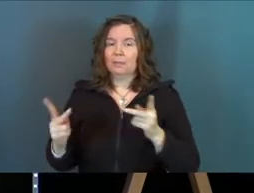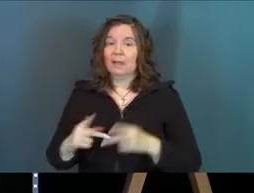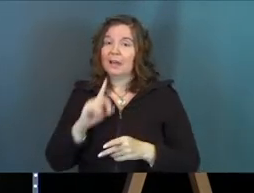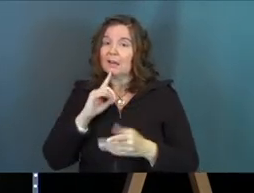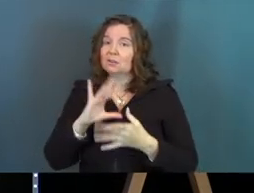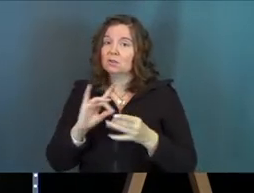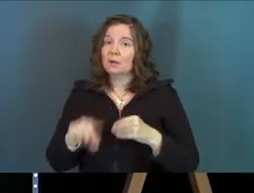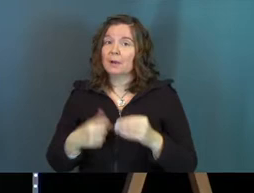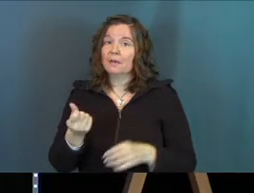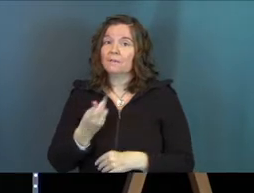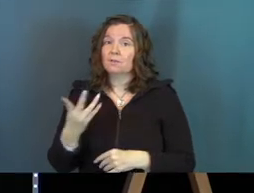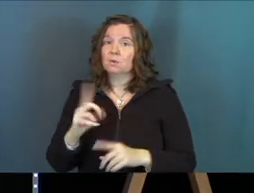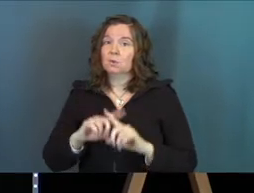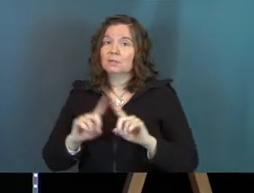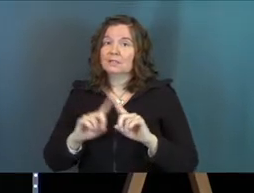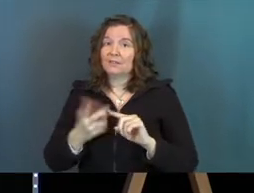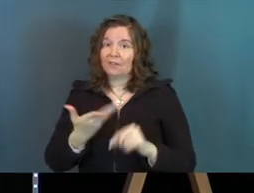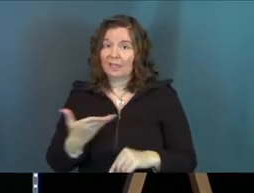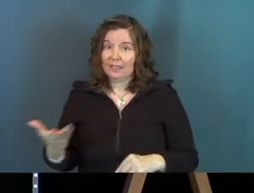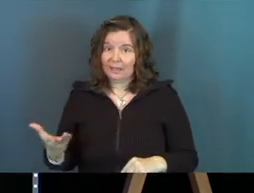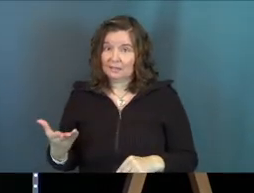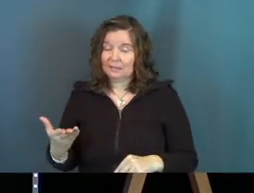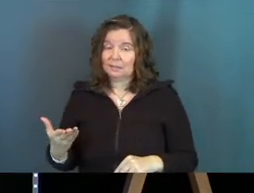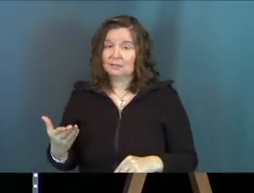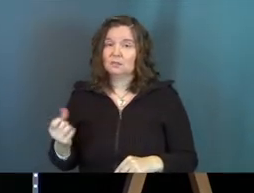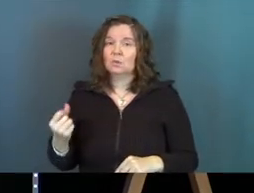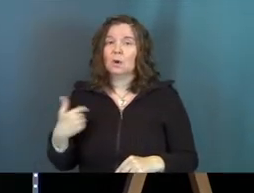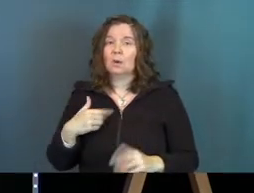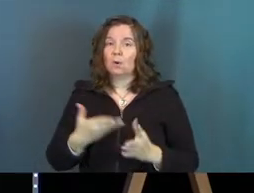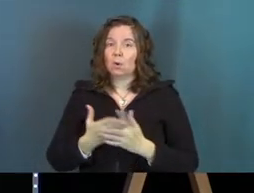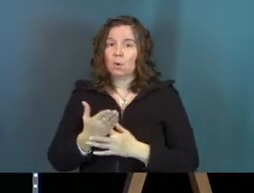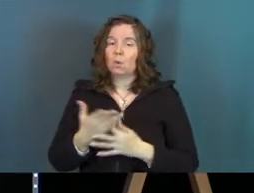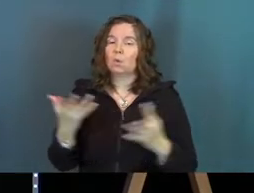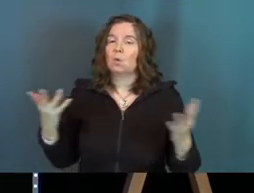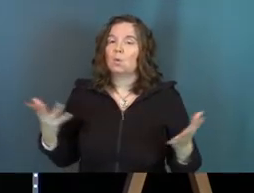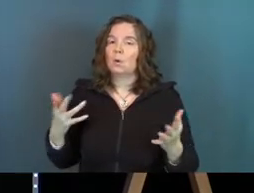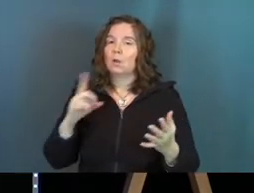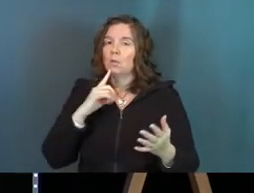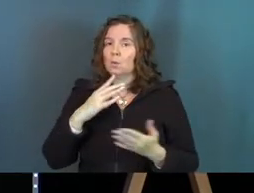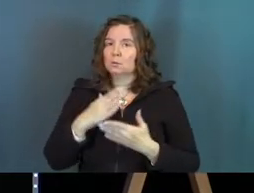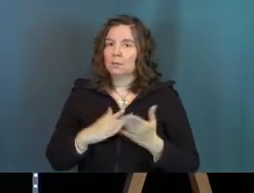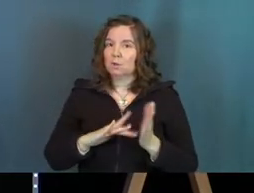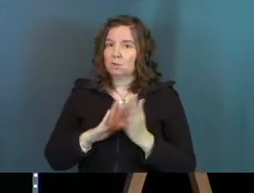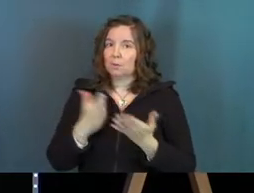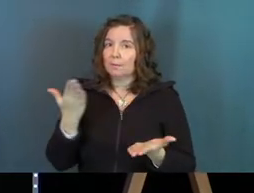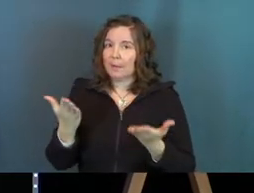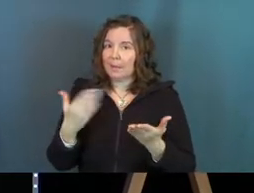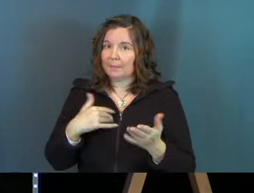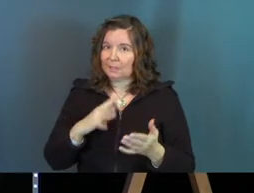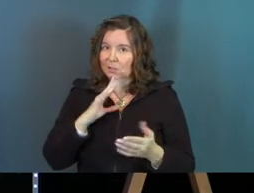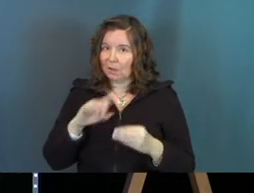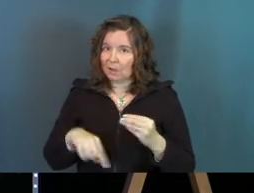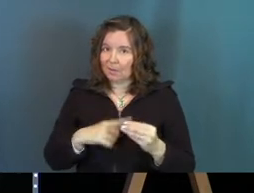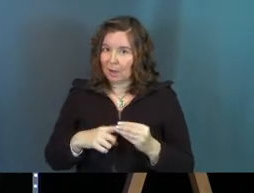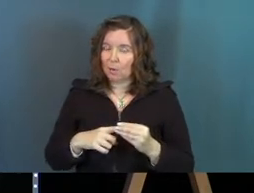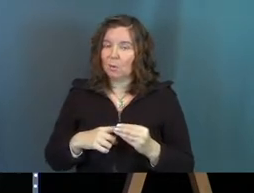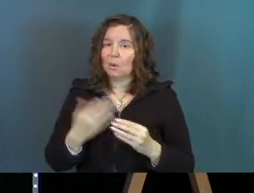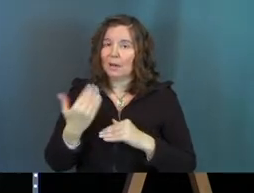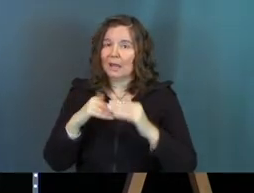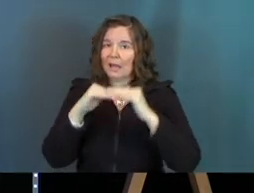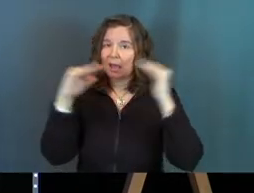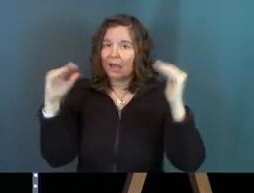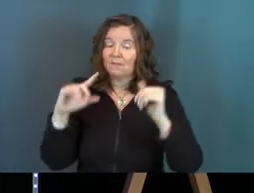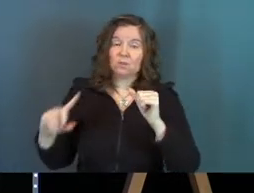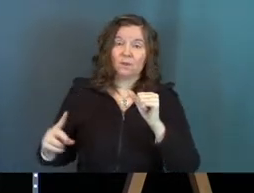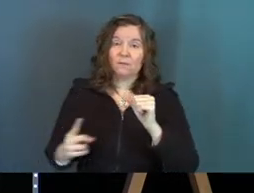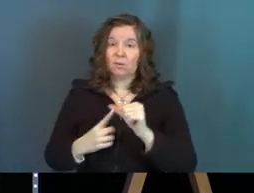it's referring to a few different things, okay? So I want to go through what those parts of Scripture might be referring to when they talk about heaven.